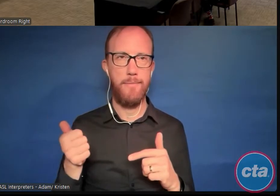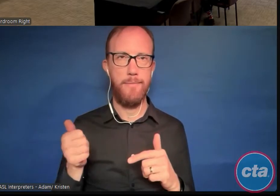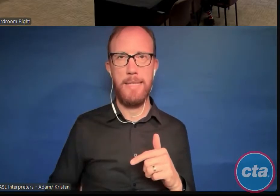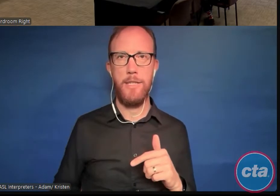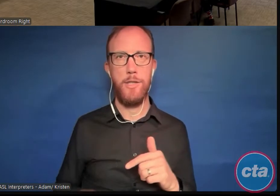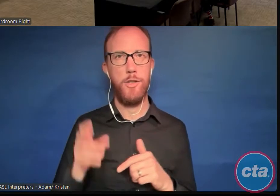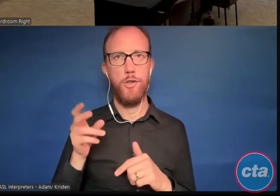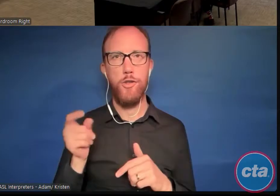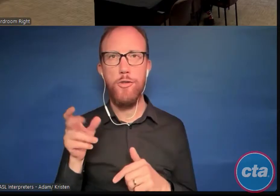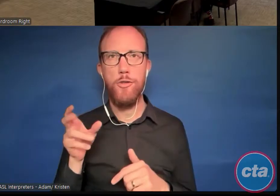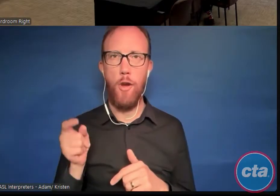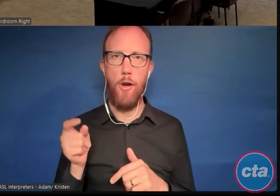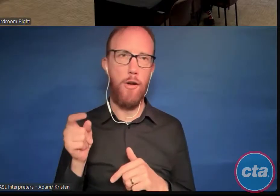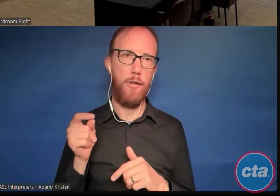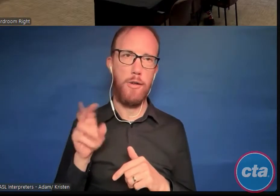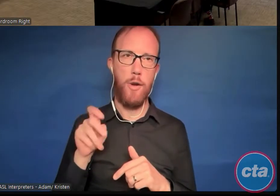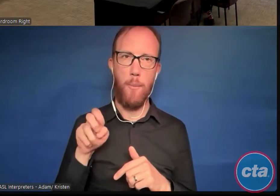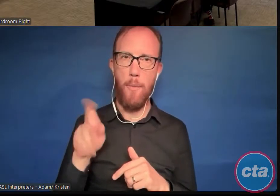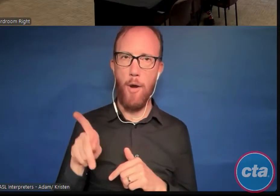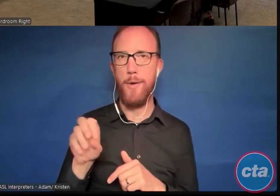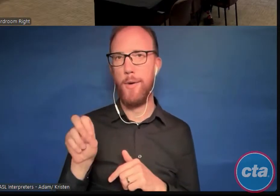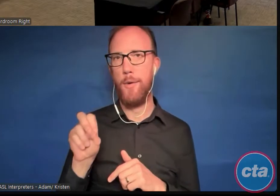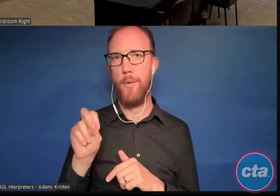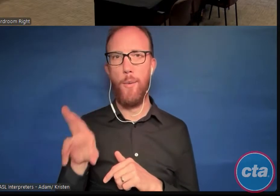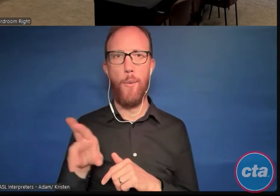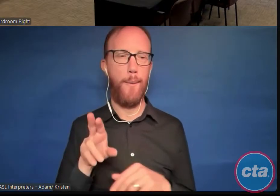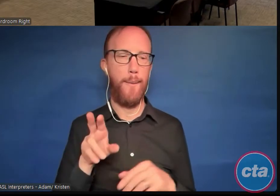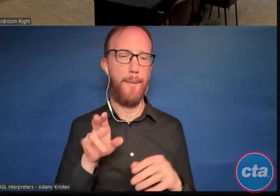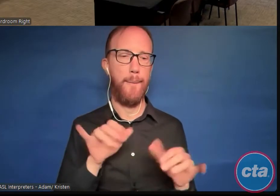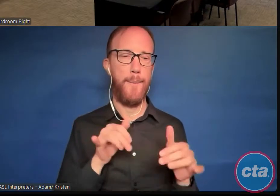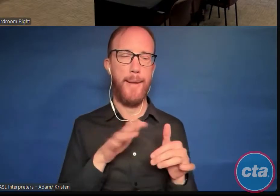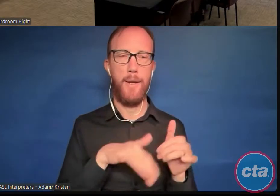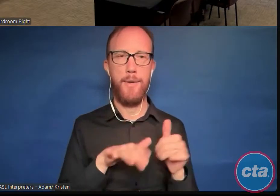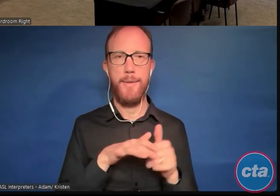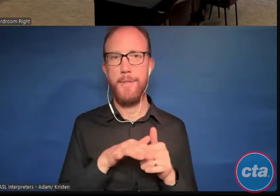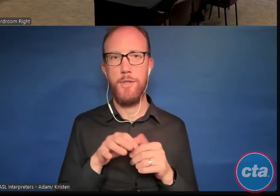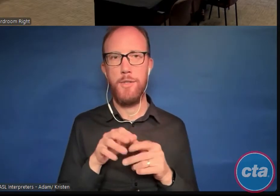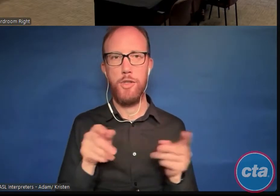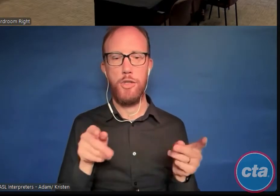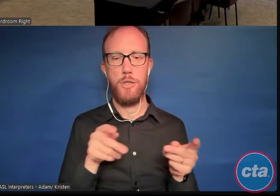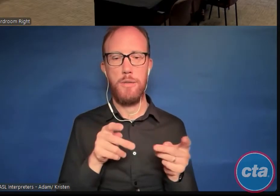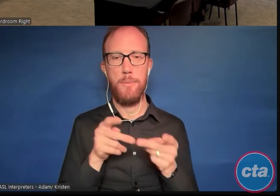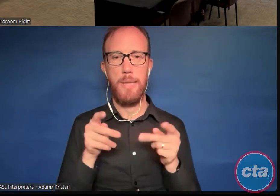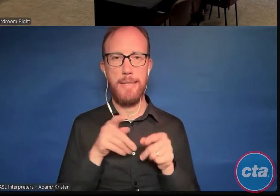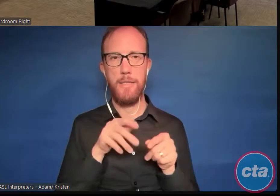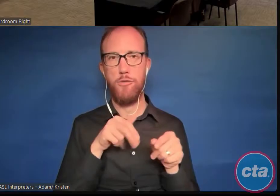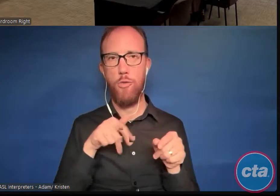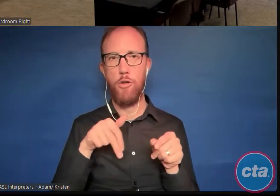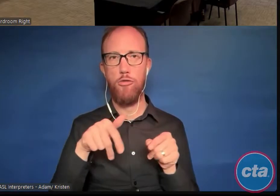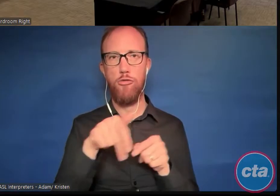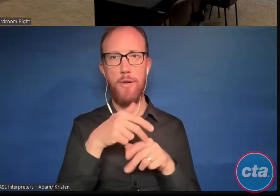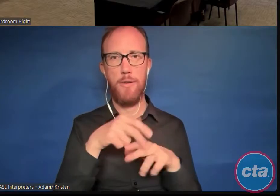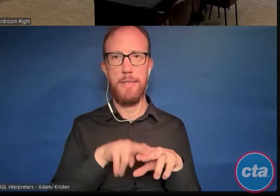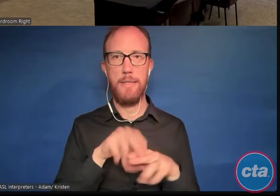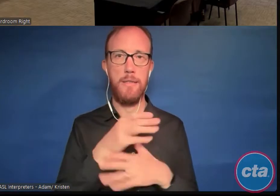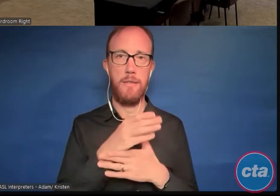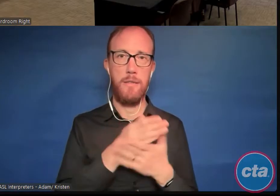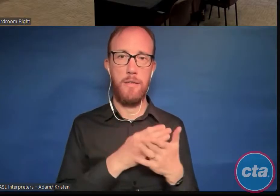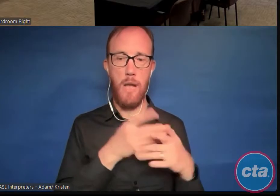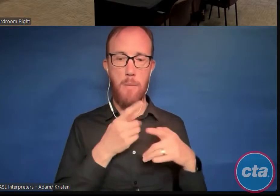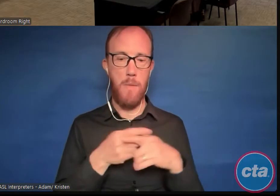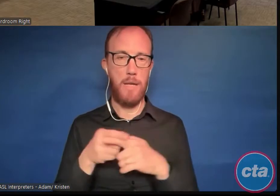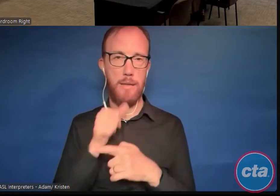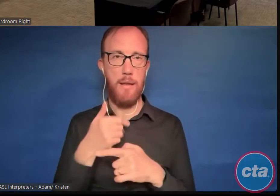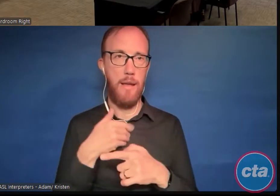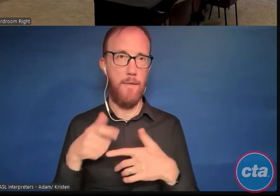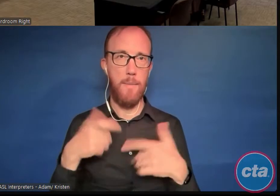area or anything like that, there are actually just places to walk and sit. In part because some of these blocks don't have big things like dog parks. Some of them are spaces